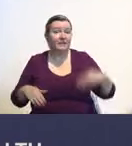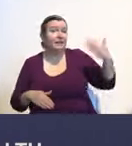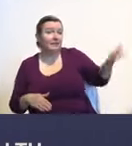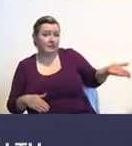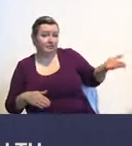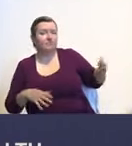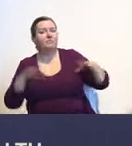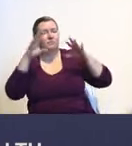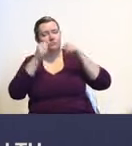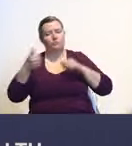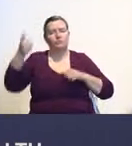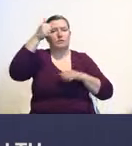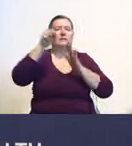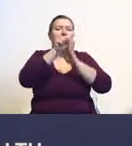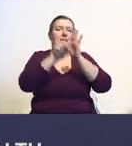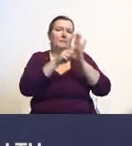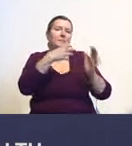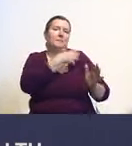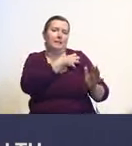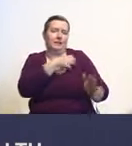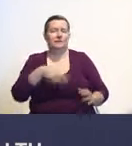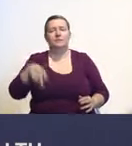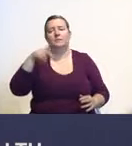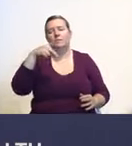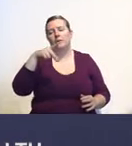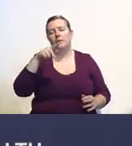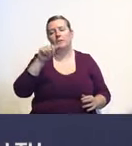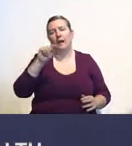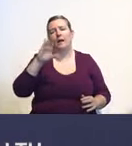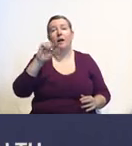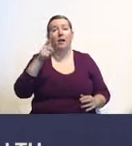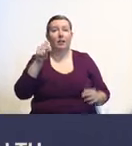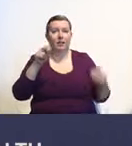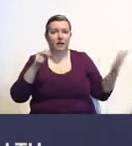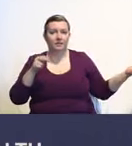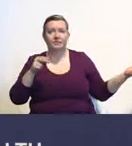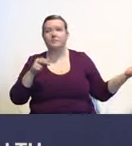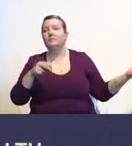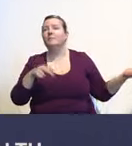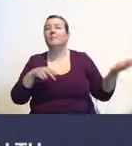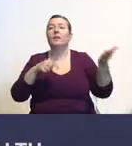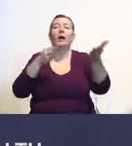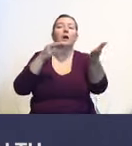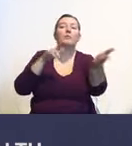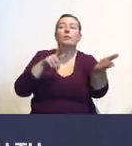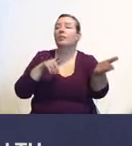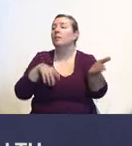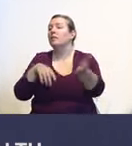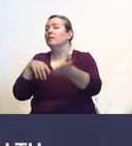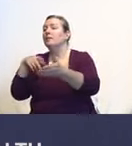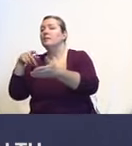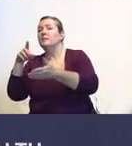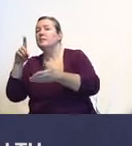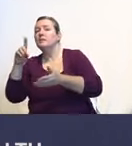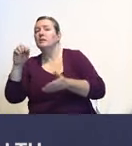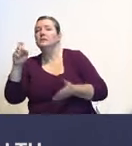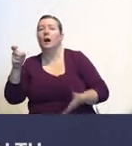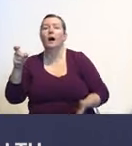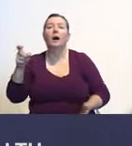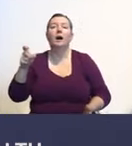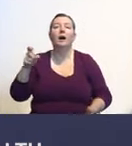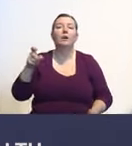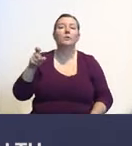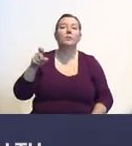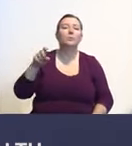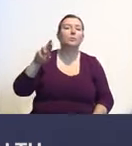State Police, Colonel Pat Callahan. We have Paramount Garg, Alex Altman, Ruth Hartnett, and a cast of thousands. Before we